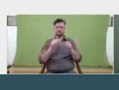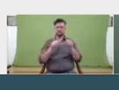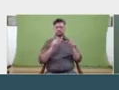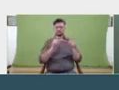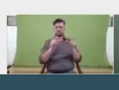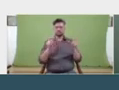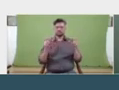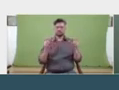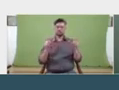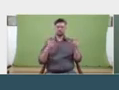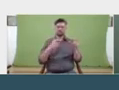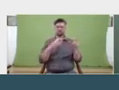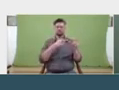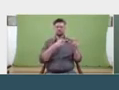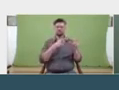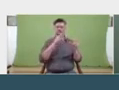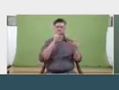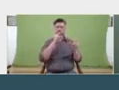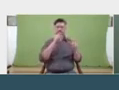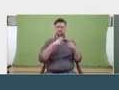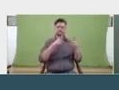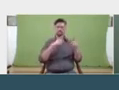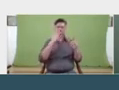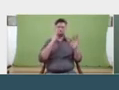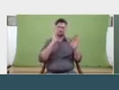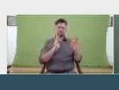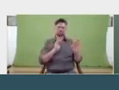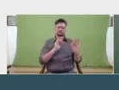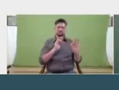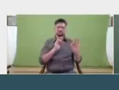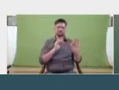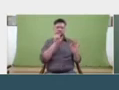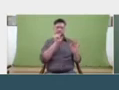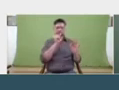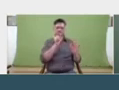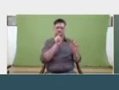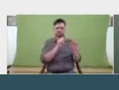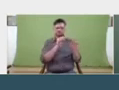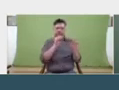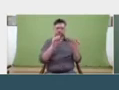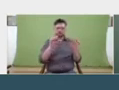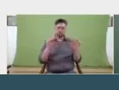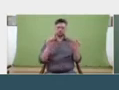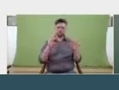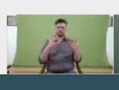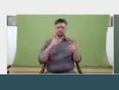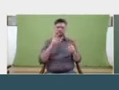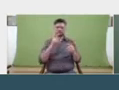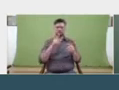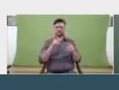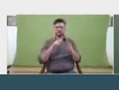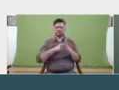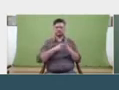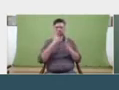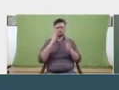and it is about positioning of certain key elements within a sentence whereas sign